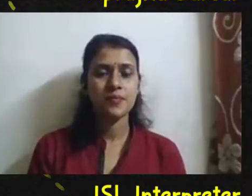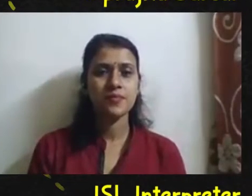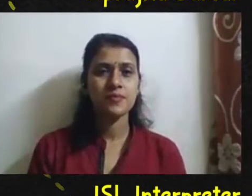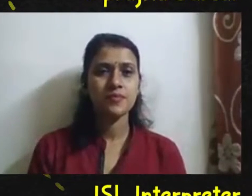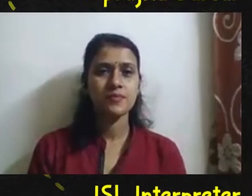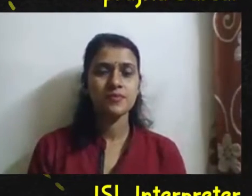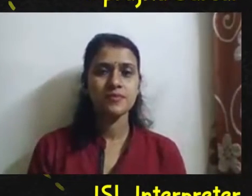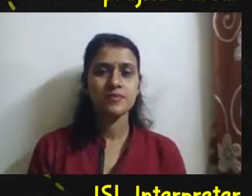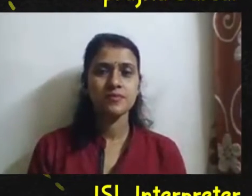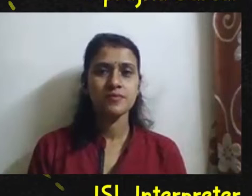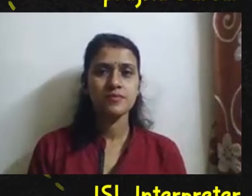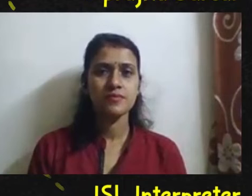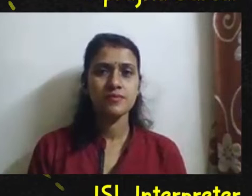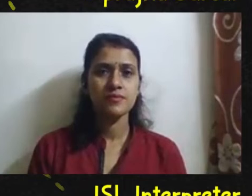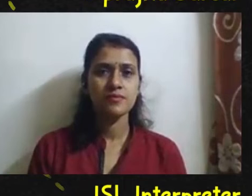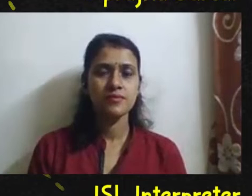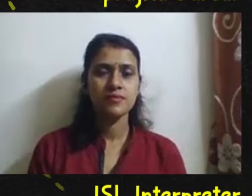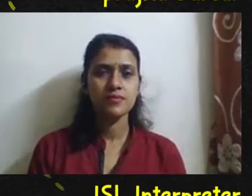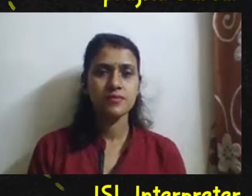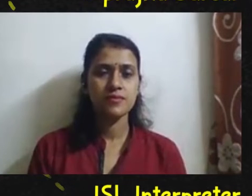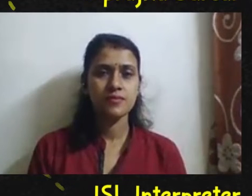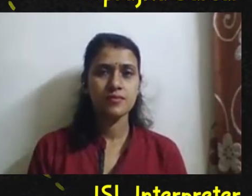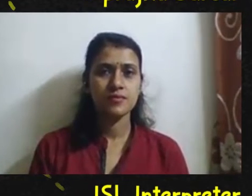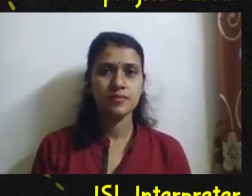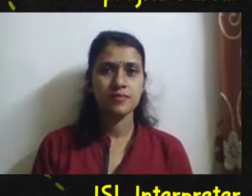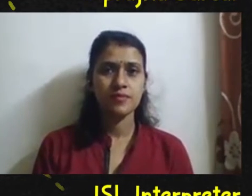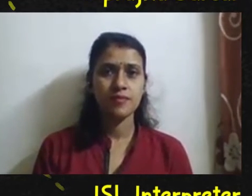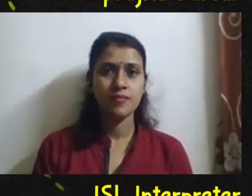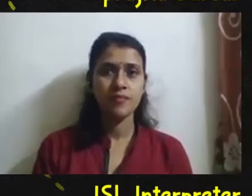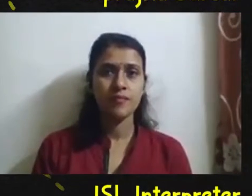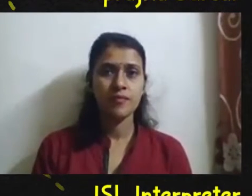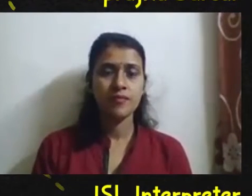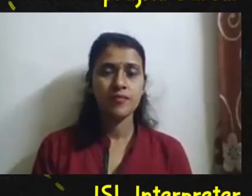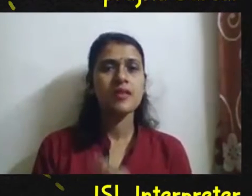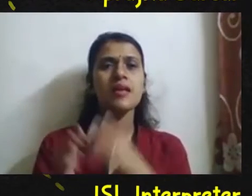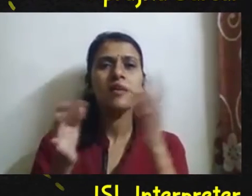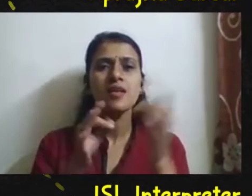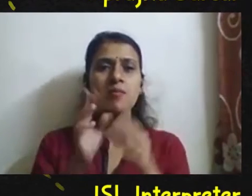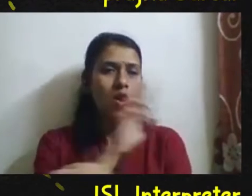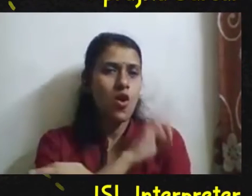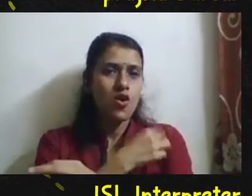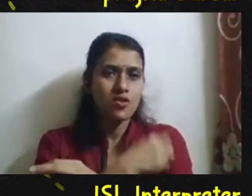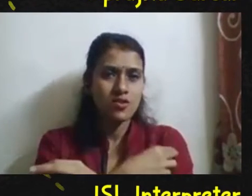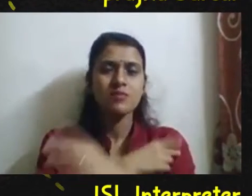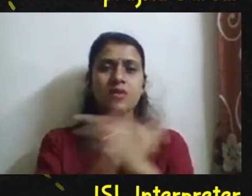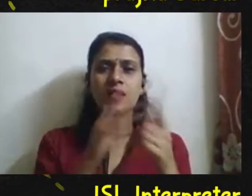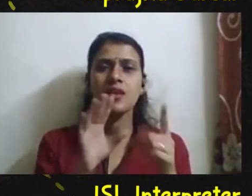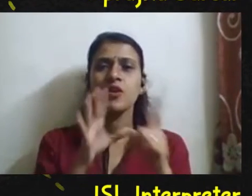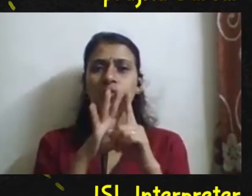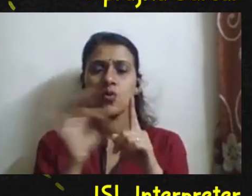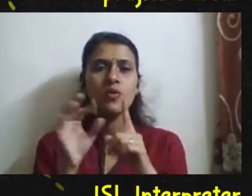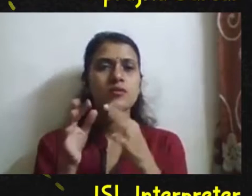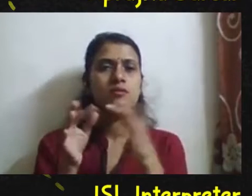Again, you have the advertisement for sterilizations in the hospitals in Delhi. You will notice in